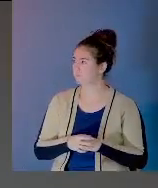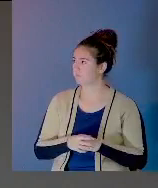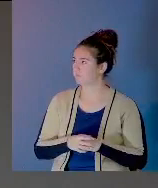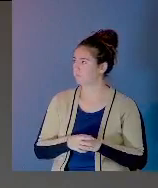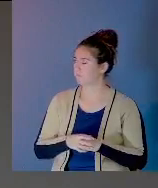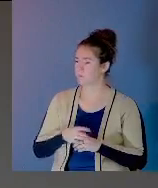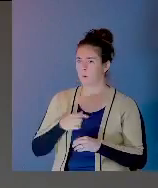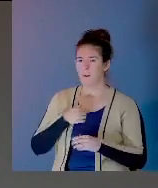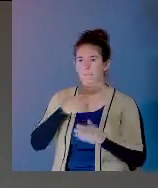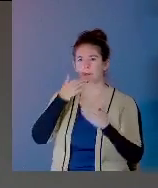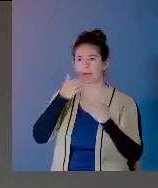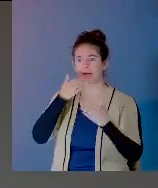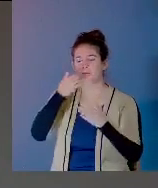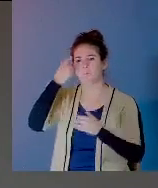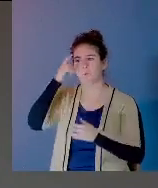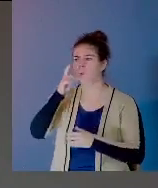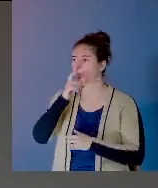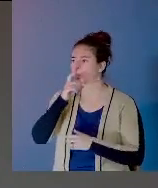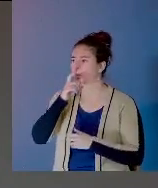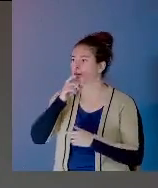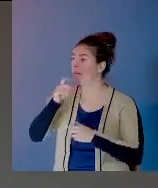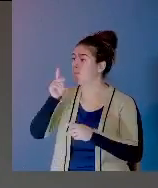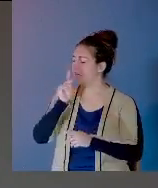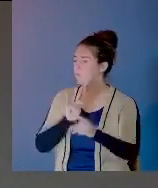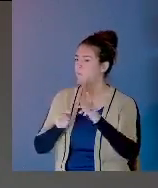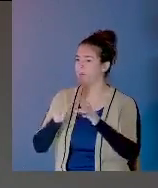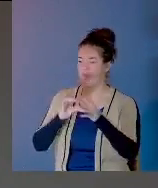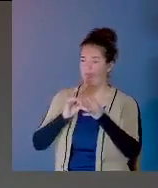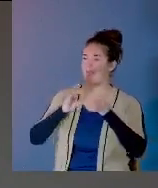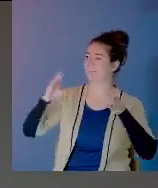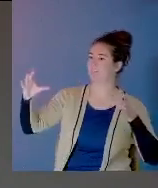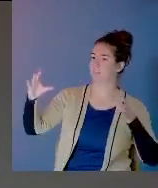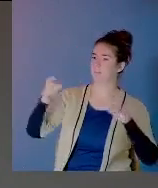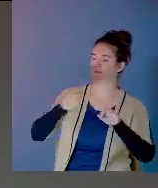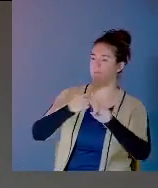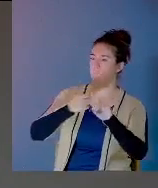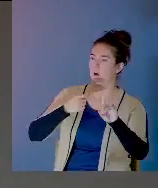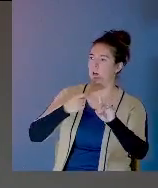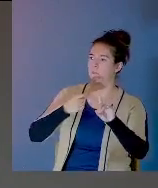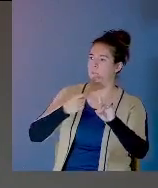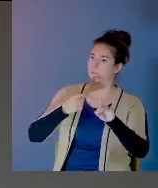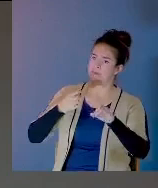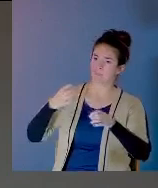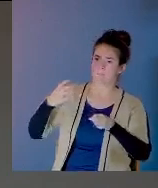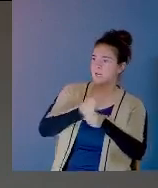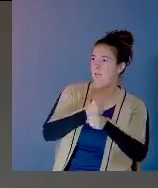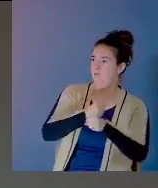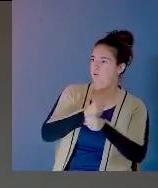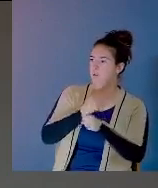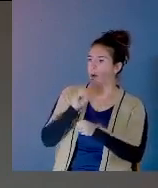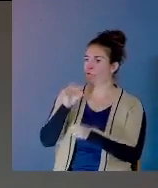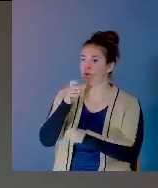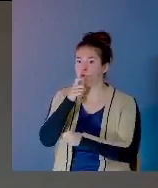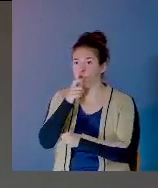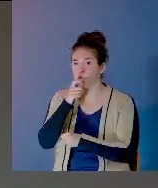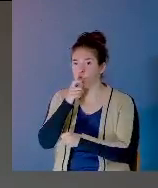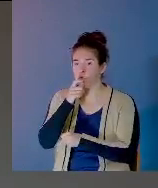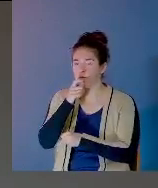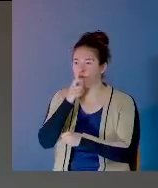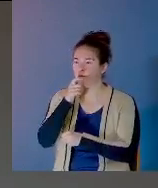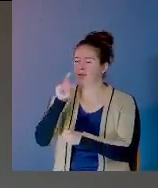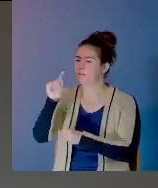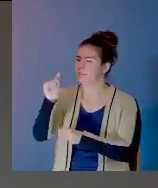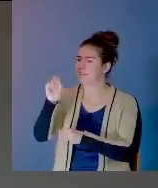released from the capture of these terrorists. We should be